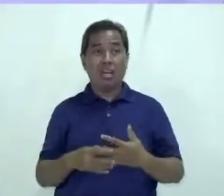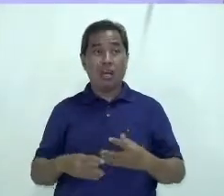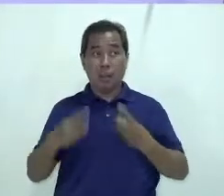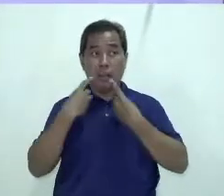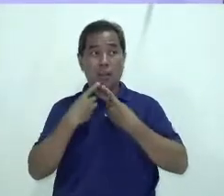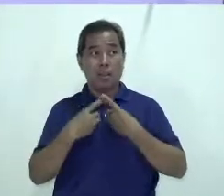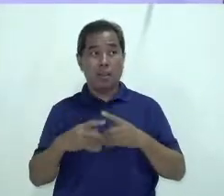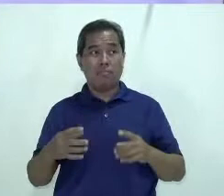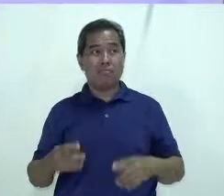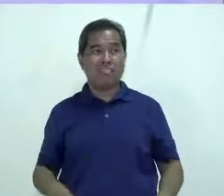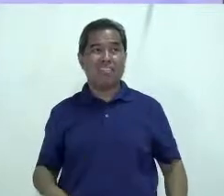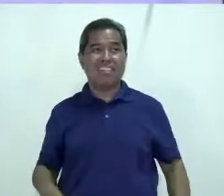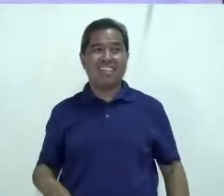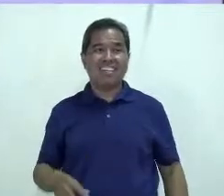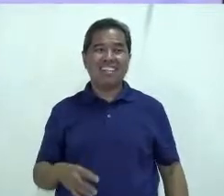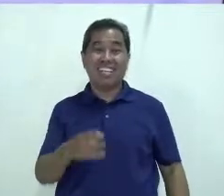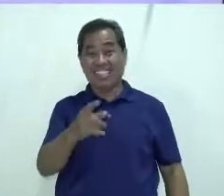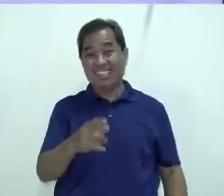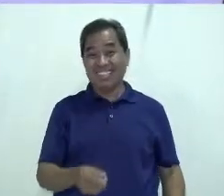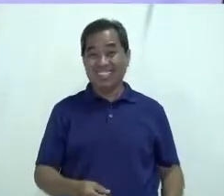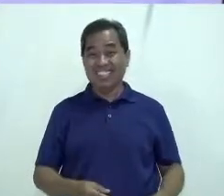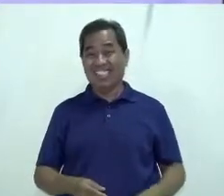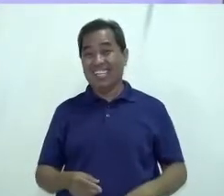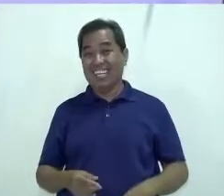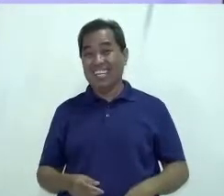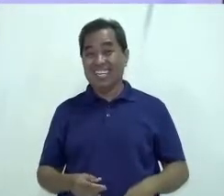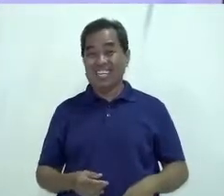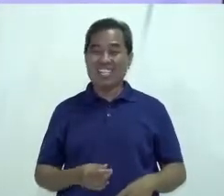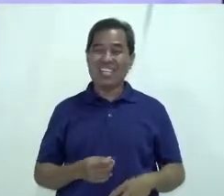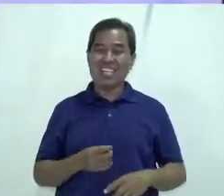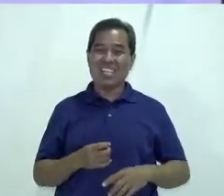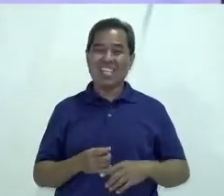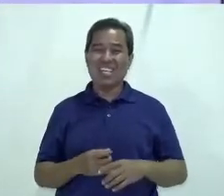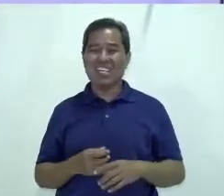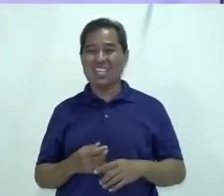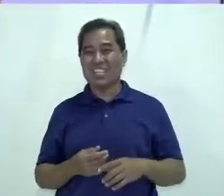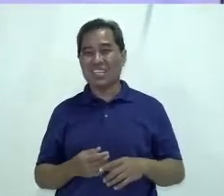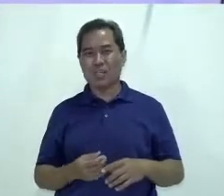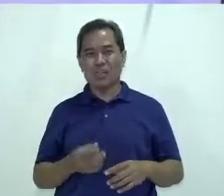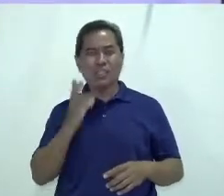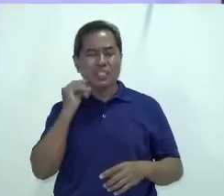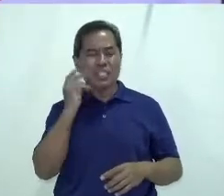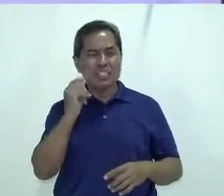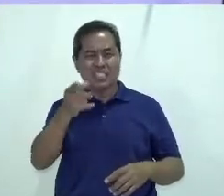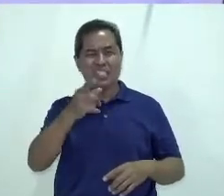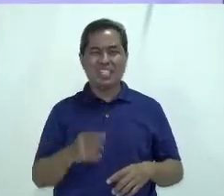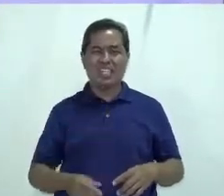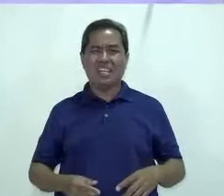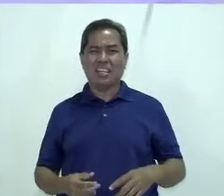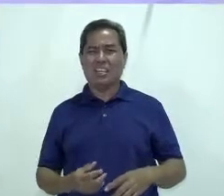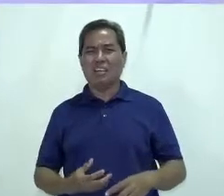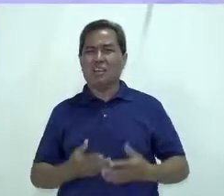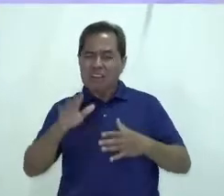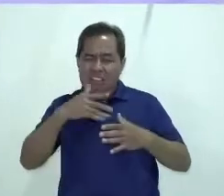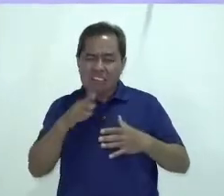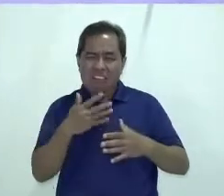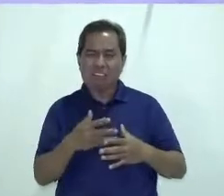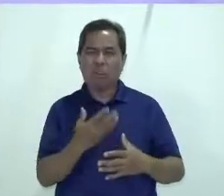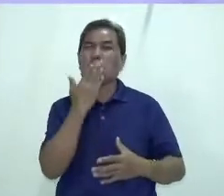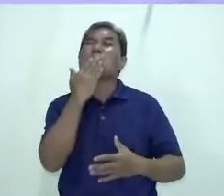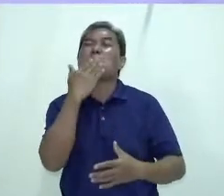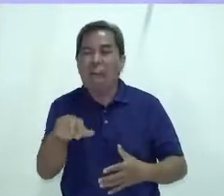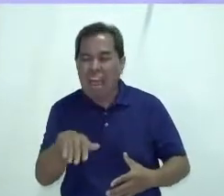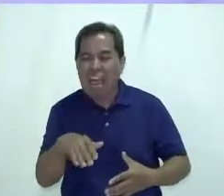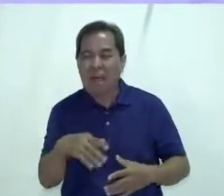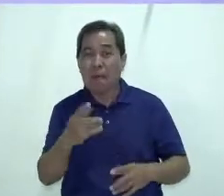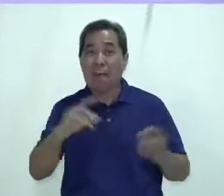You sing so bad that people are like hitting the wall. Shut up! Be quiet! Right? The building is